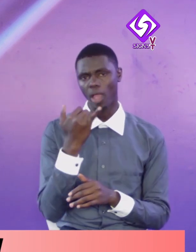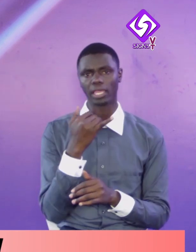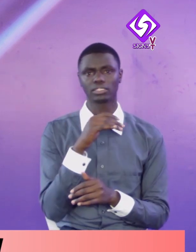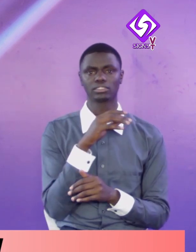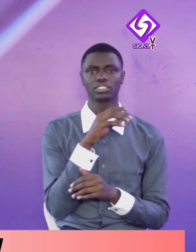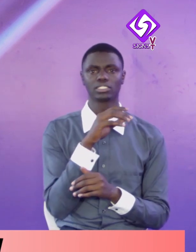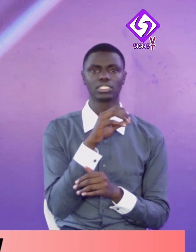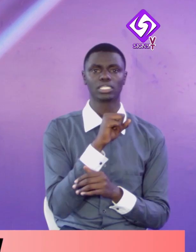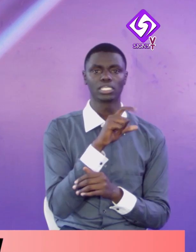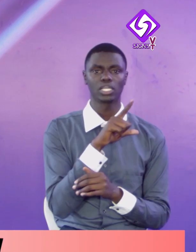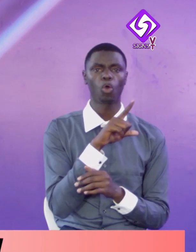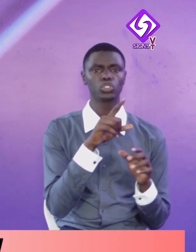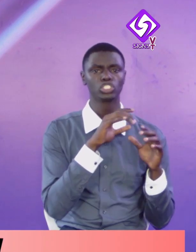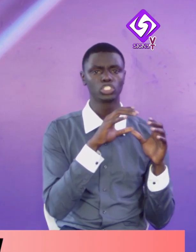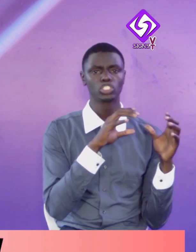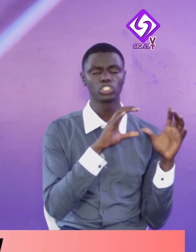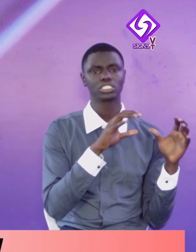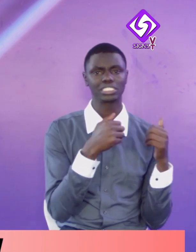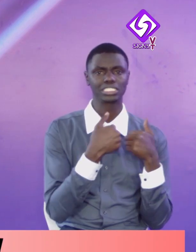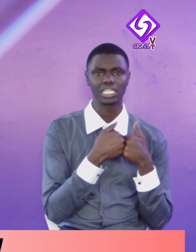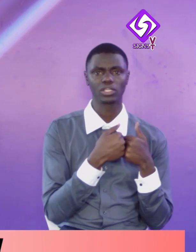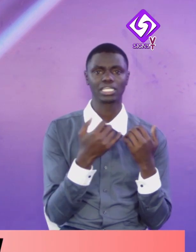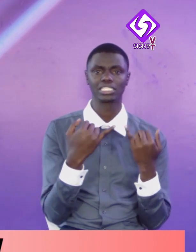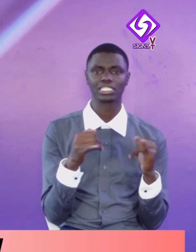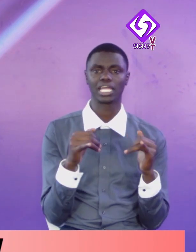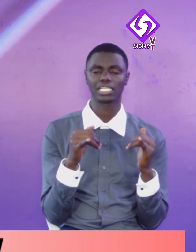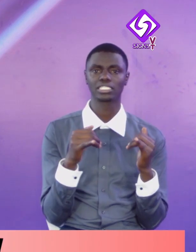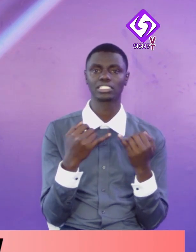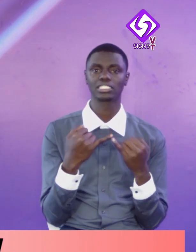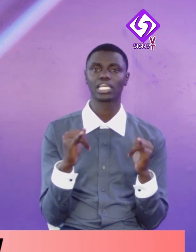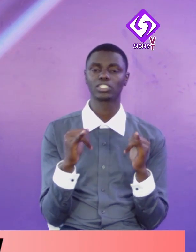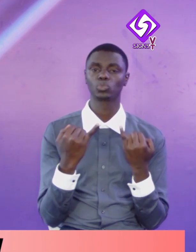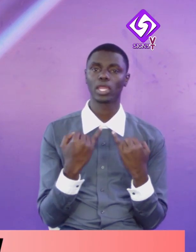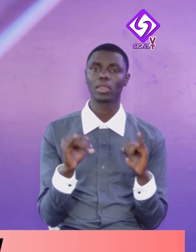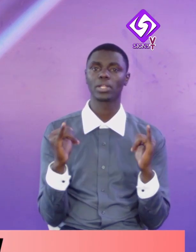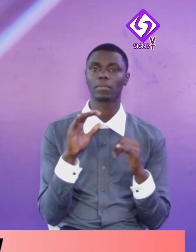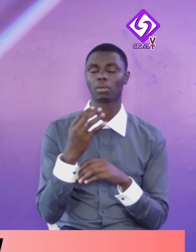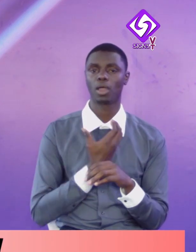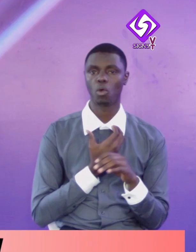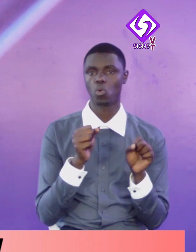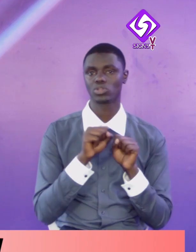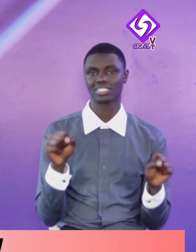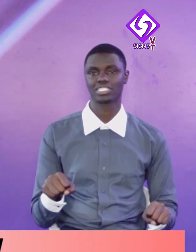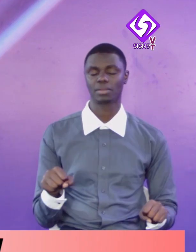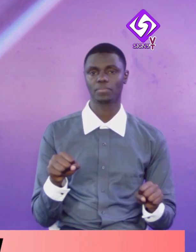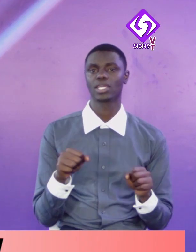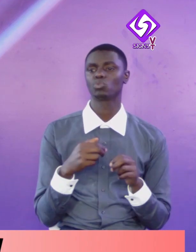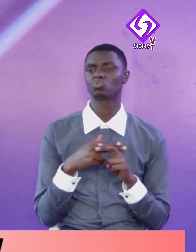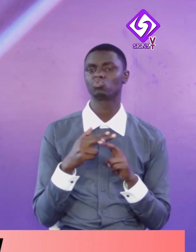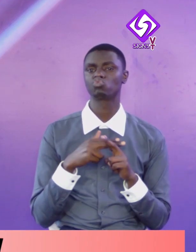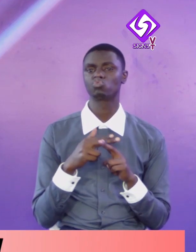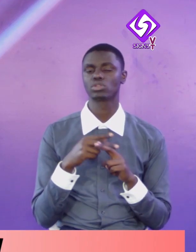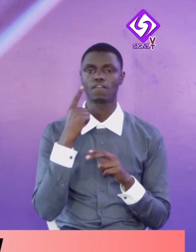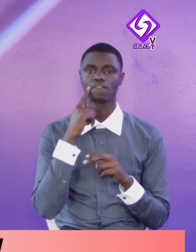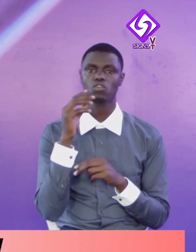season is because he is trying to implement his own system. And I think it was so soon for